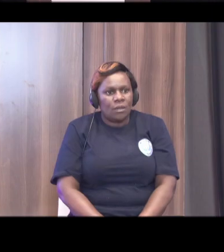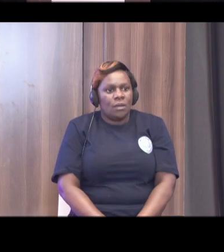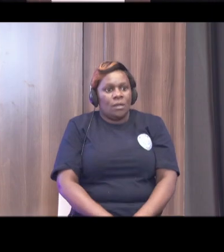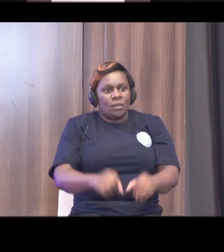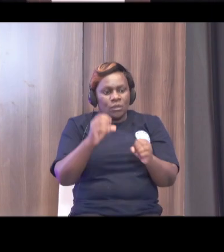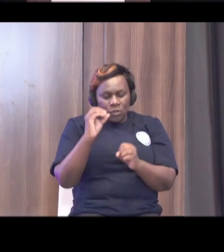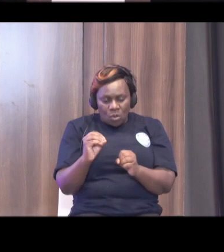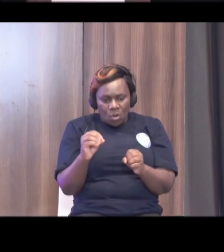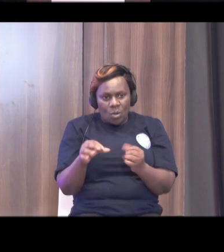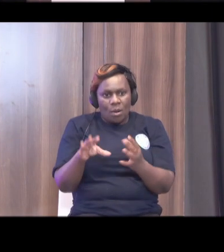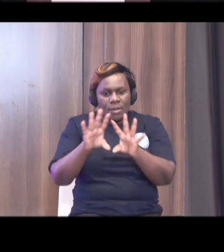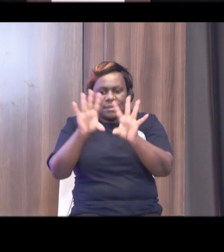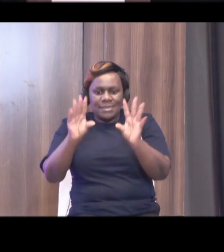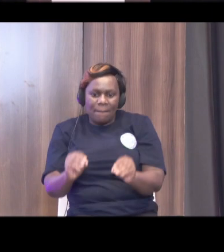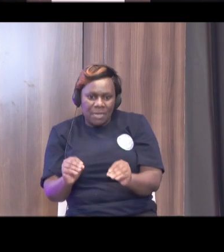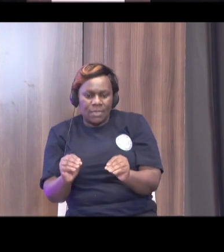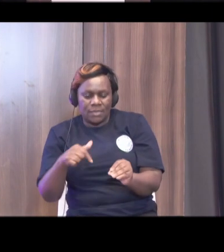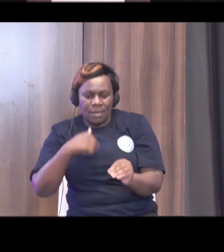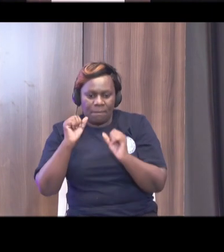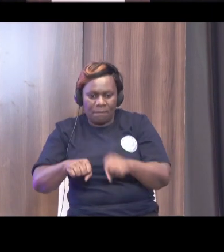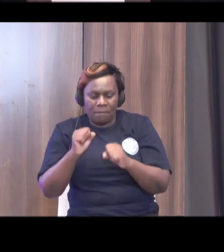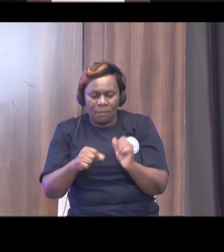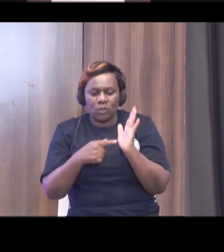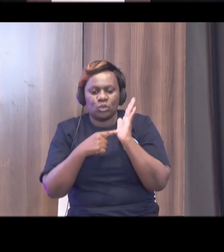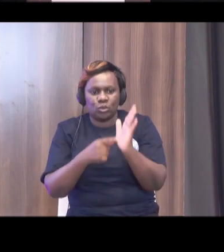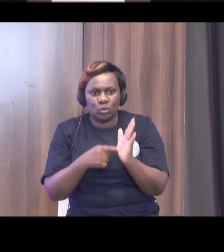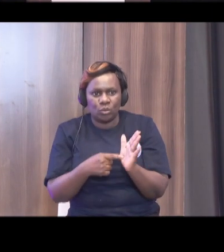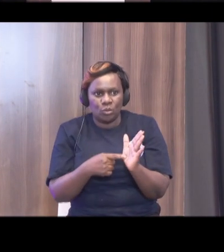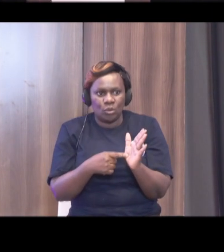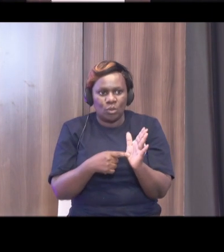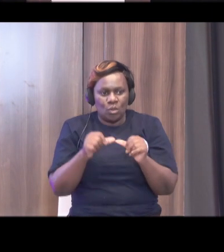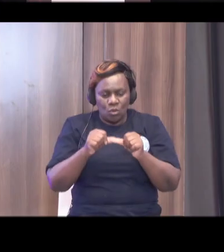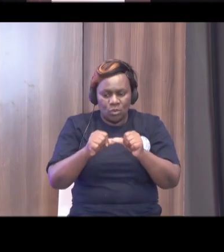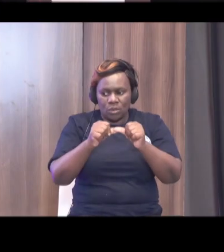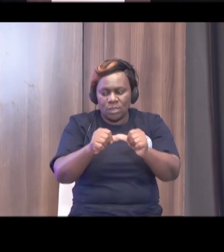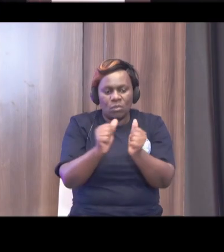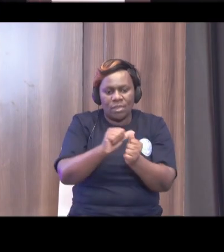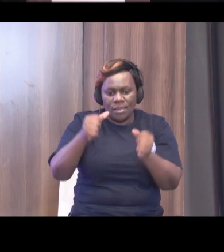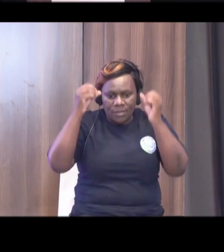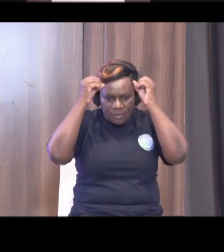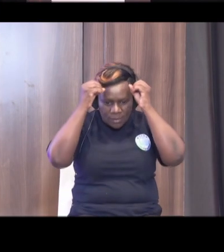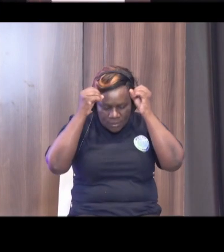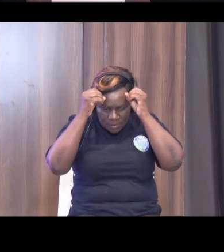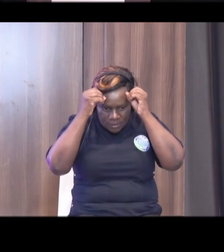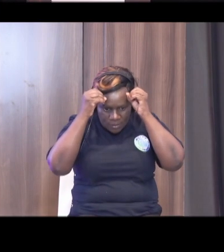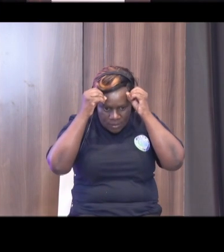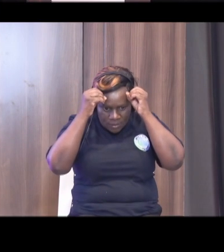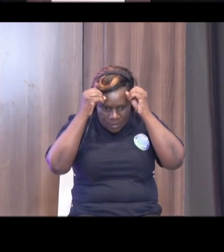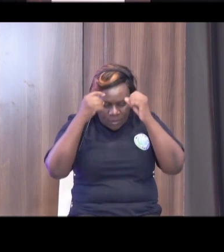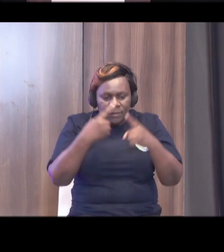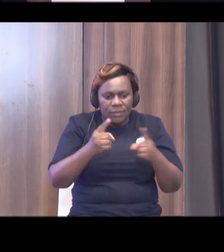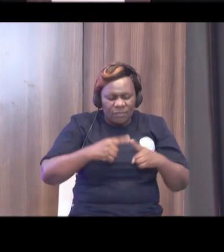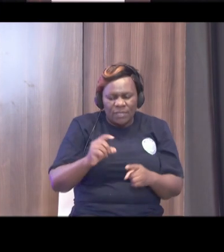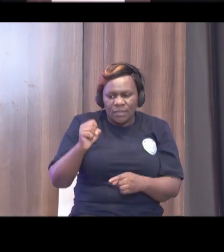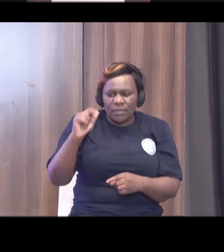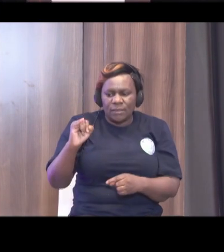So just the summary, we were able to show, and consistent with other studies, that anti-capsular